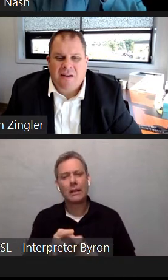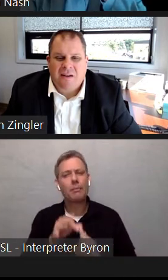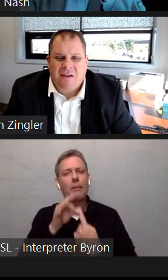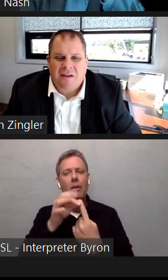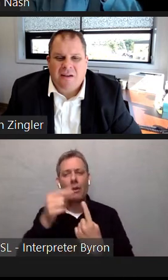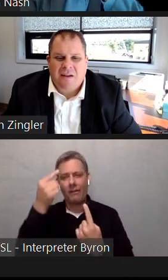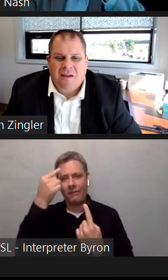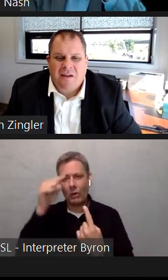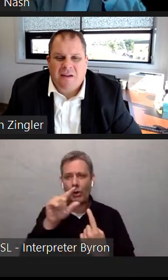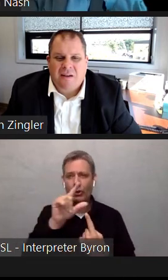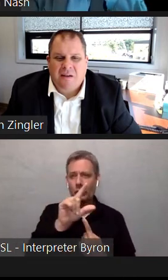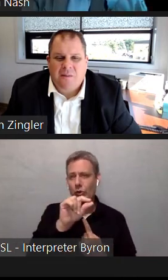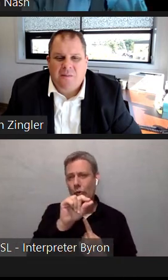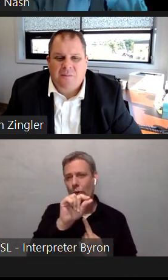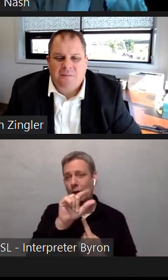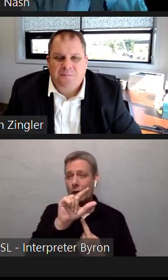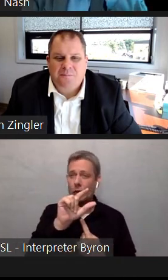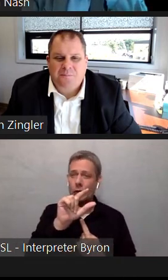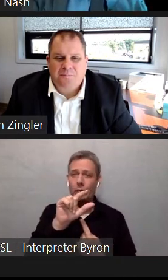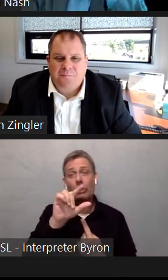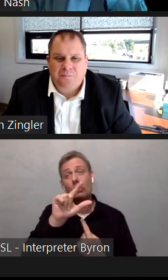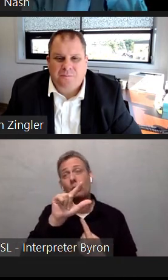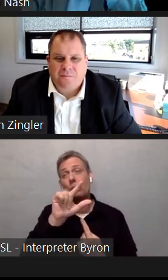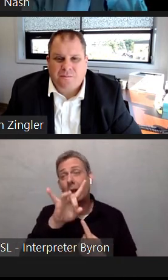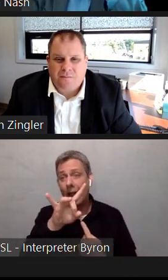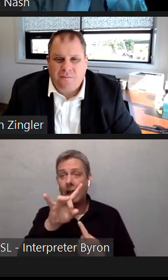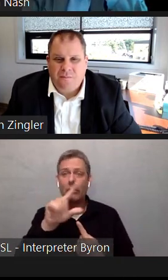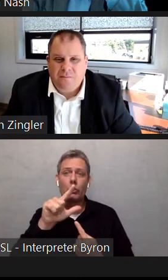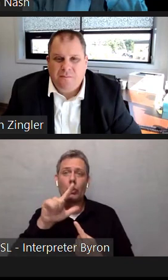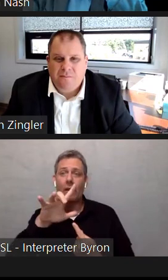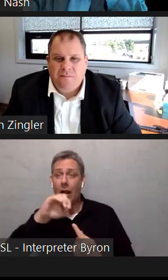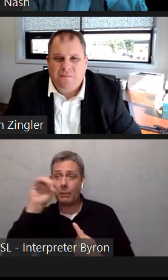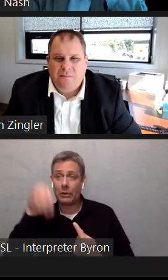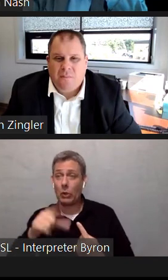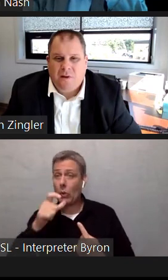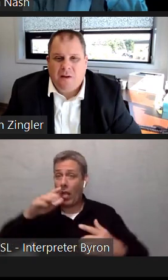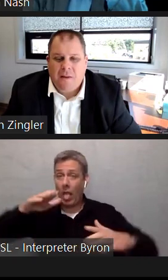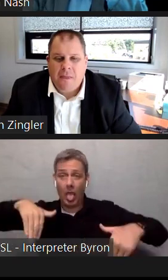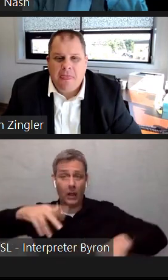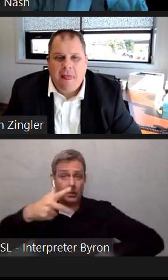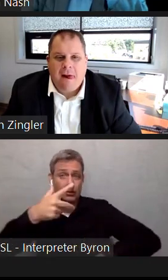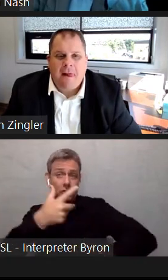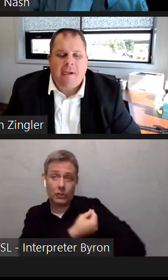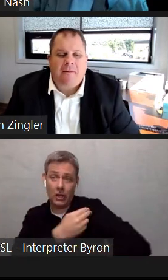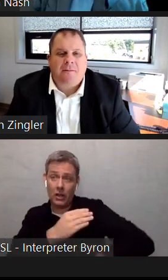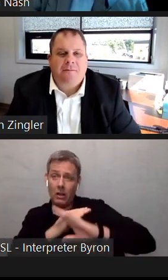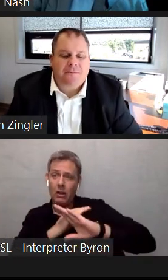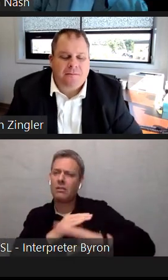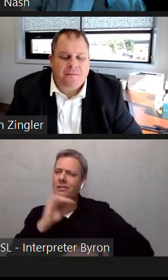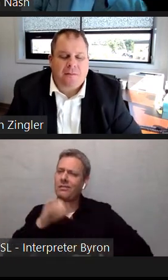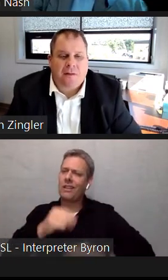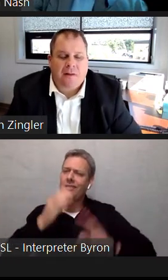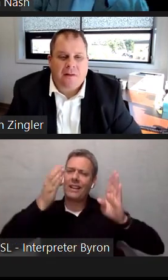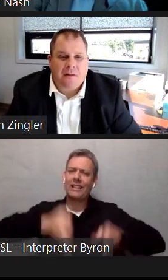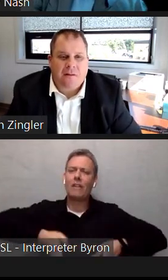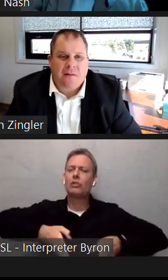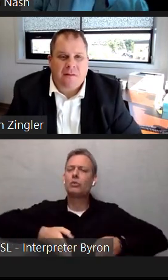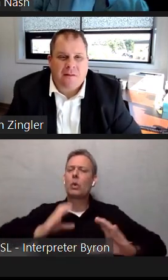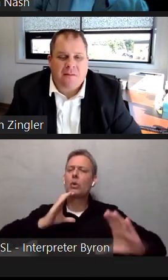20 to 25% of people that have not been vaccinated yet. It's an individual conversation with each